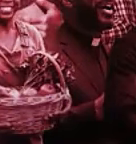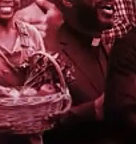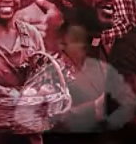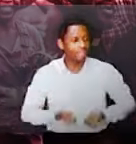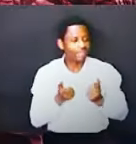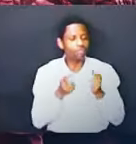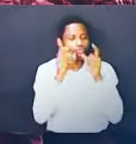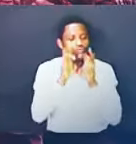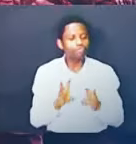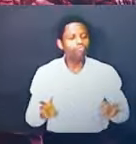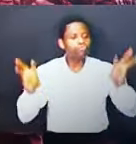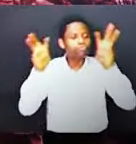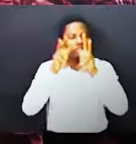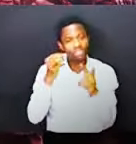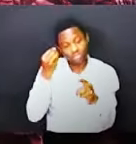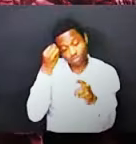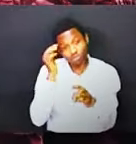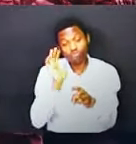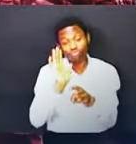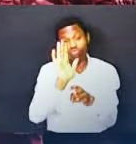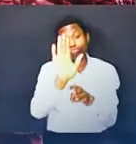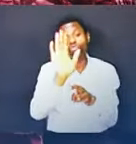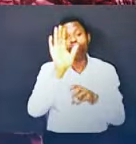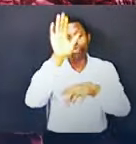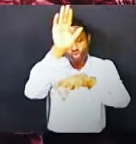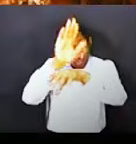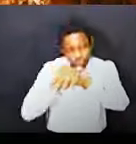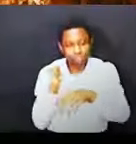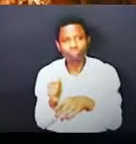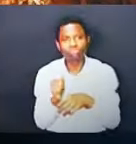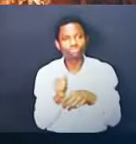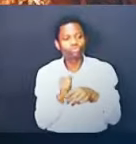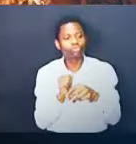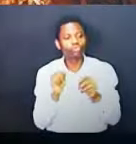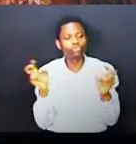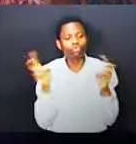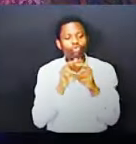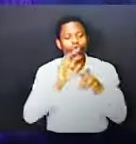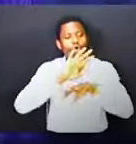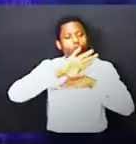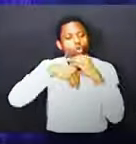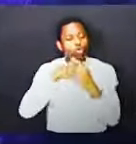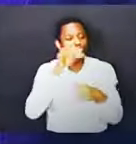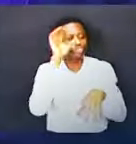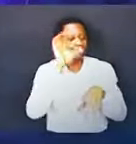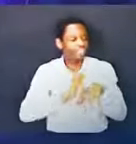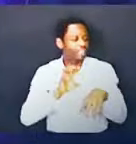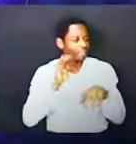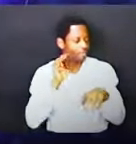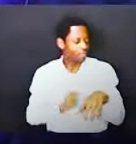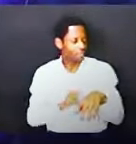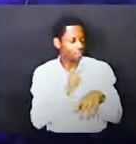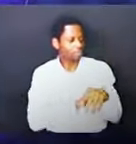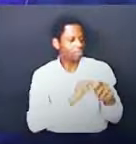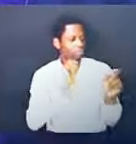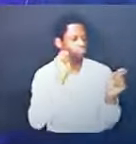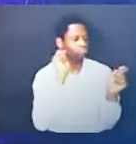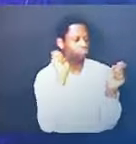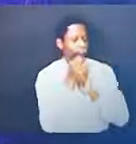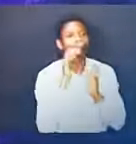ye be sey mu no wutaya da pono so no eye se ye pue e wonam ye so abobra e fata ye mfre. Now the